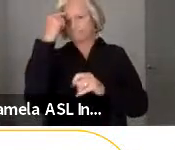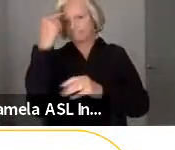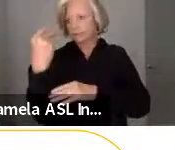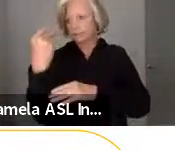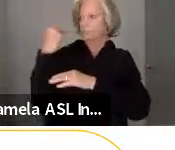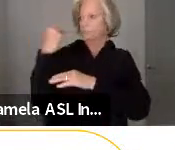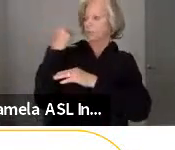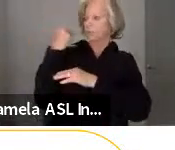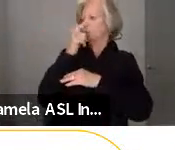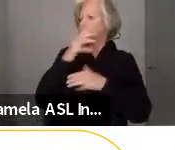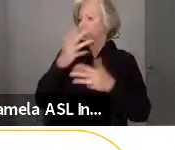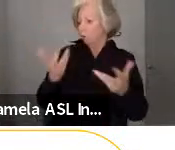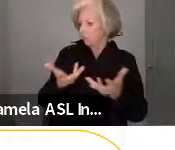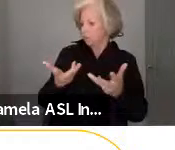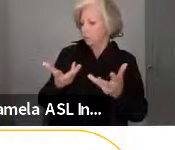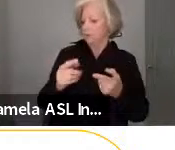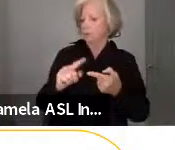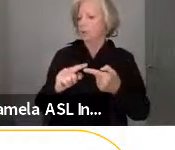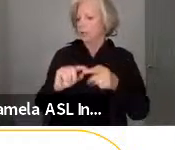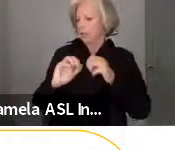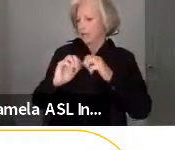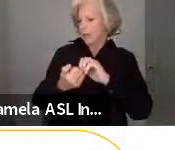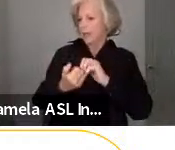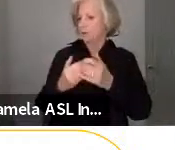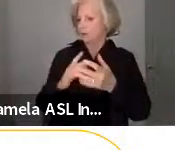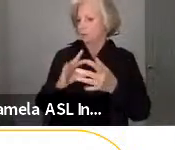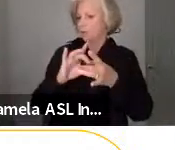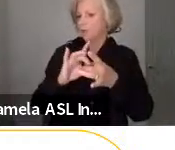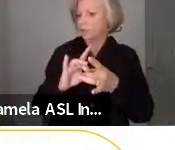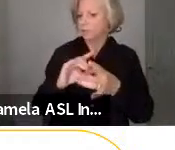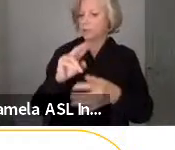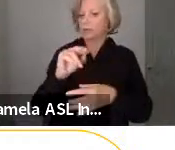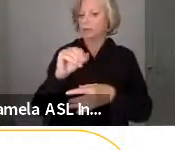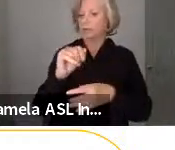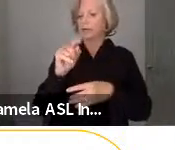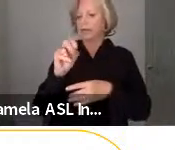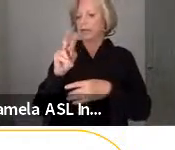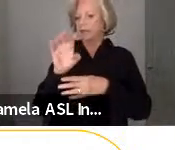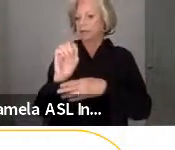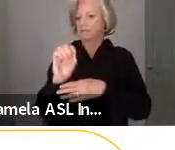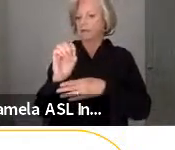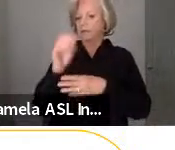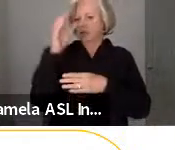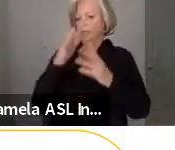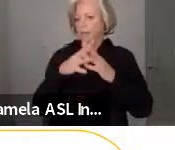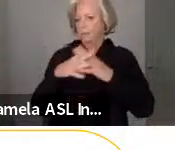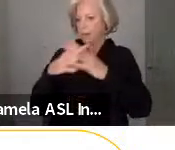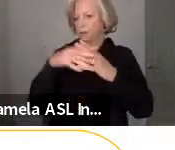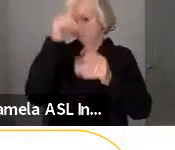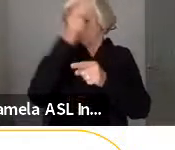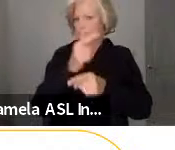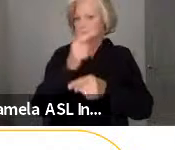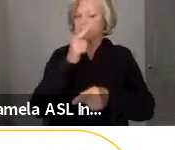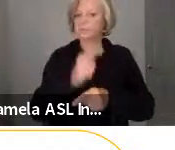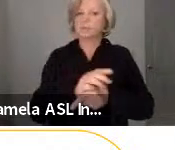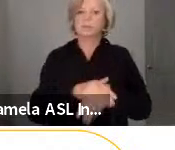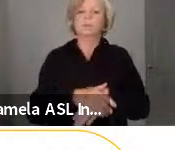we are, and how we're connected to our Native American brothers and sisters. The other thing that we want to do, and I think there's